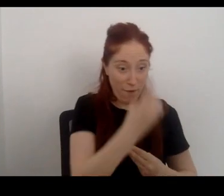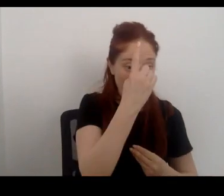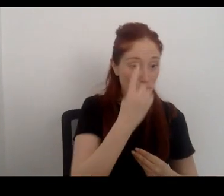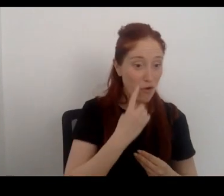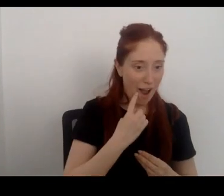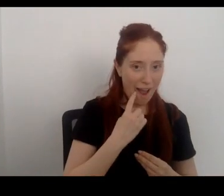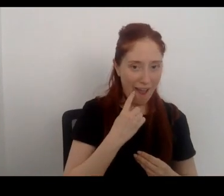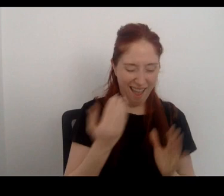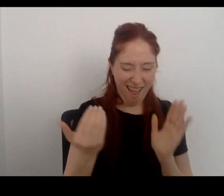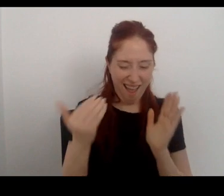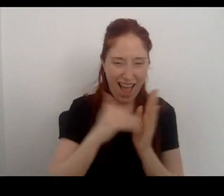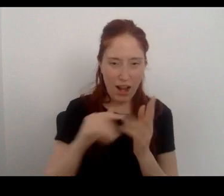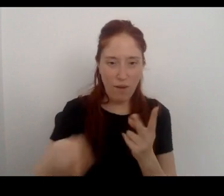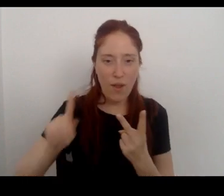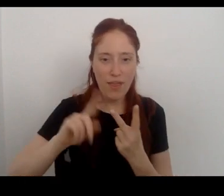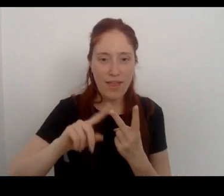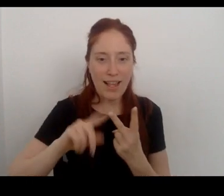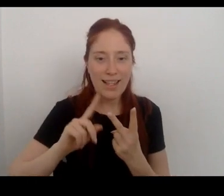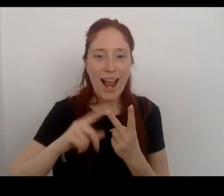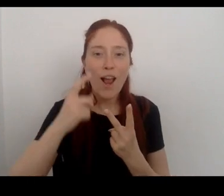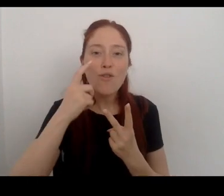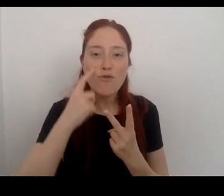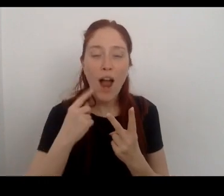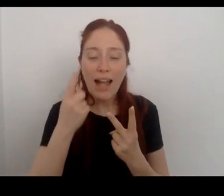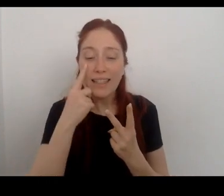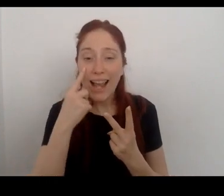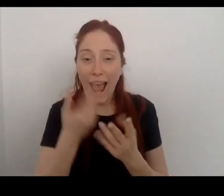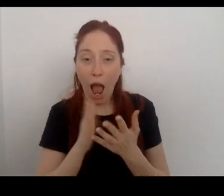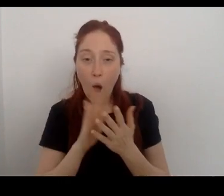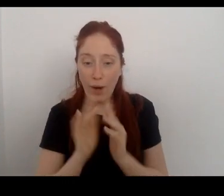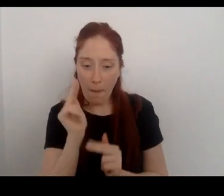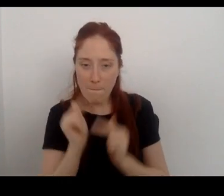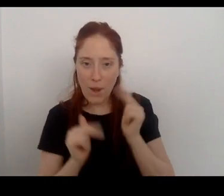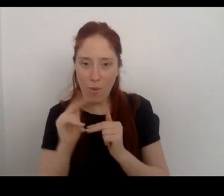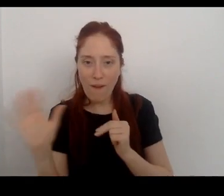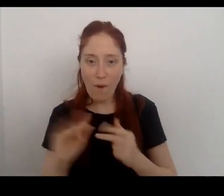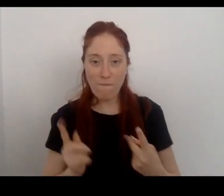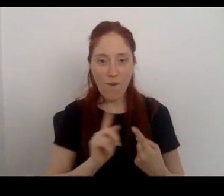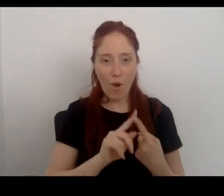and see how we can keep developing it in the next one.